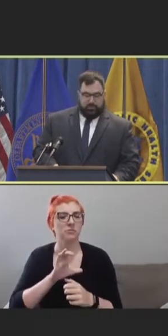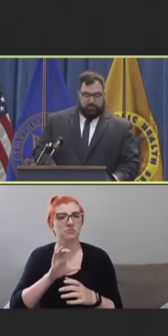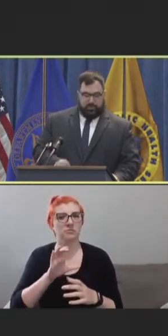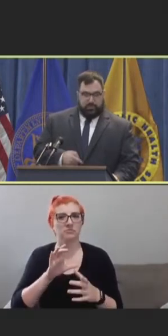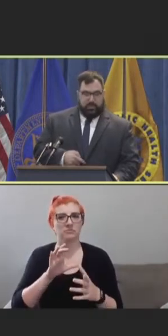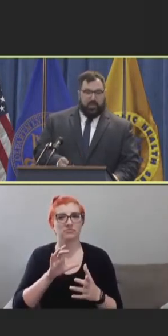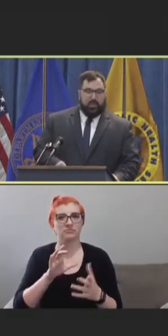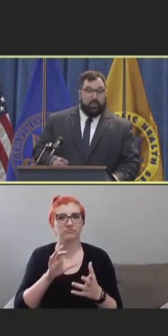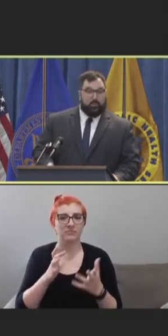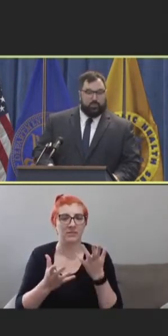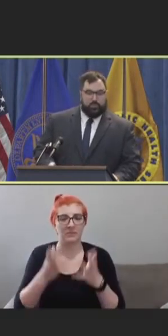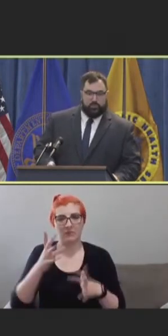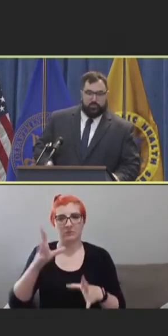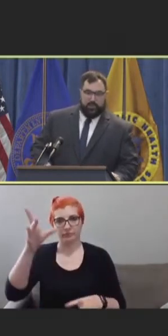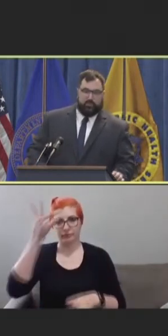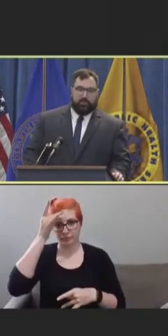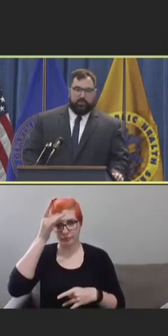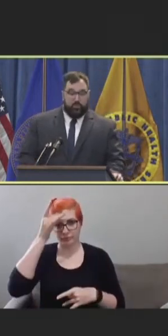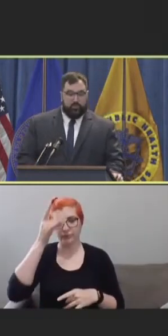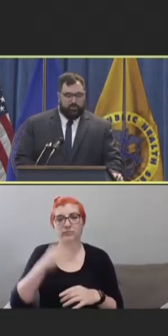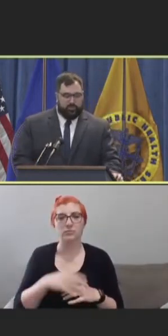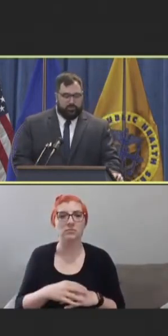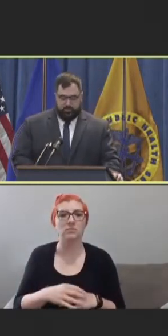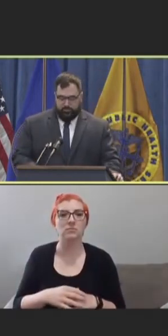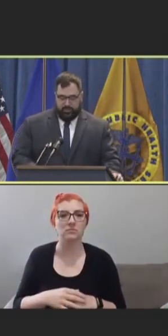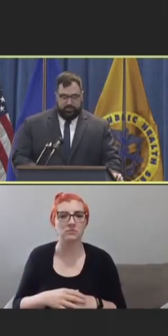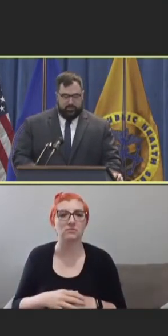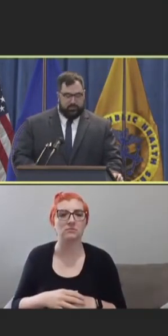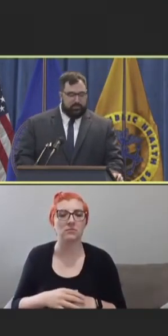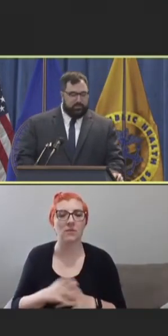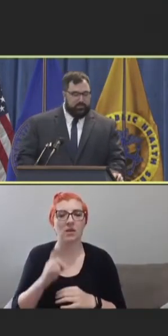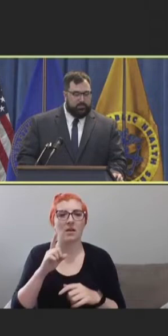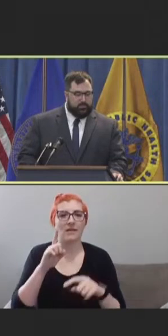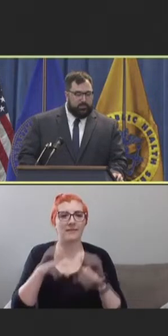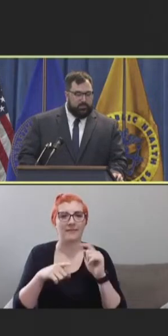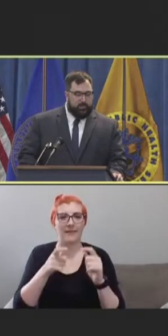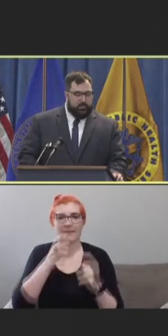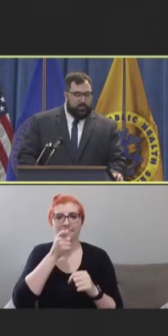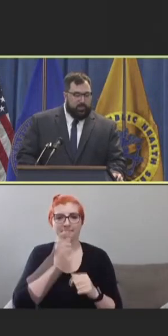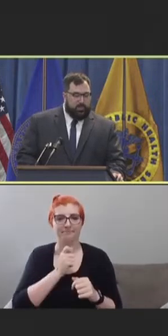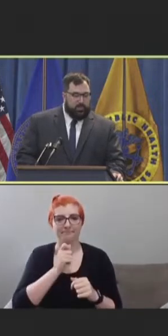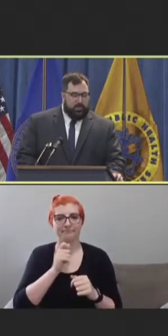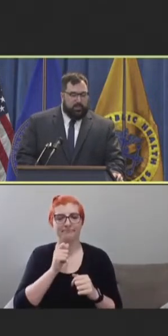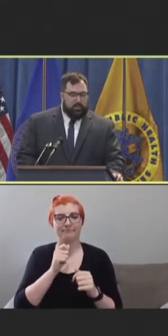infectious disease and unable to mount effective immune responses to vaccines.